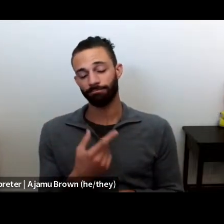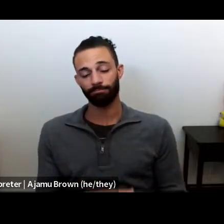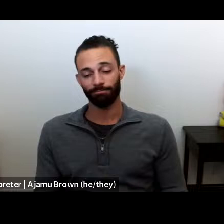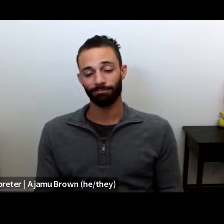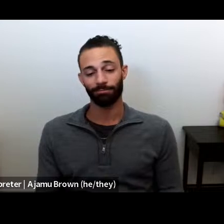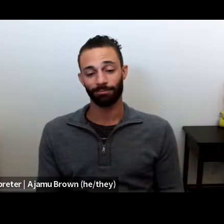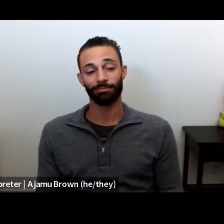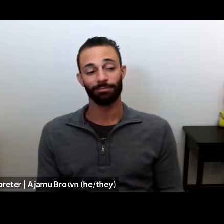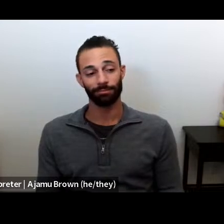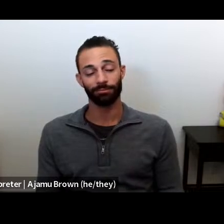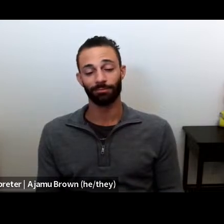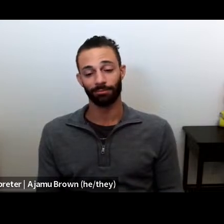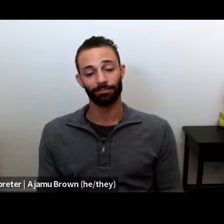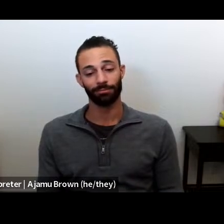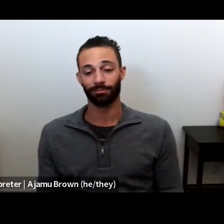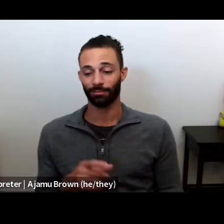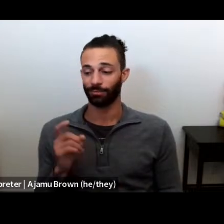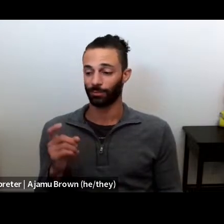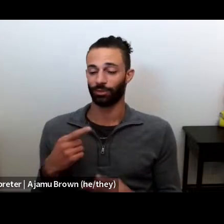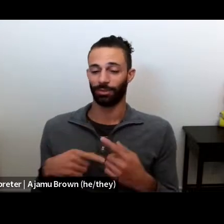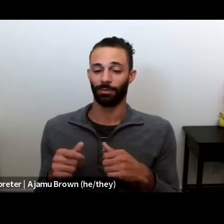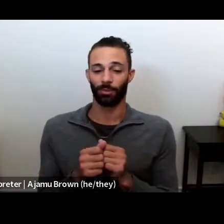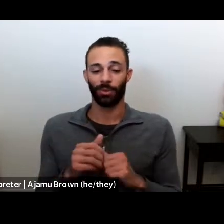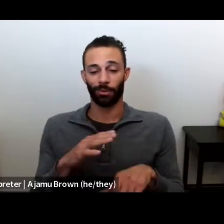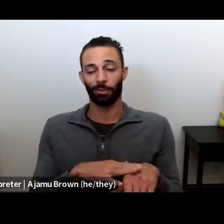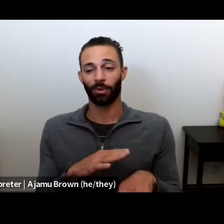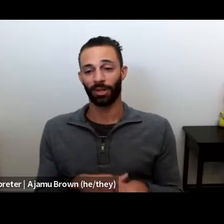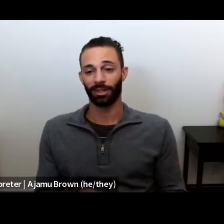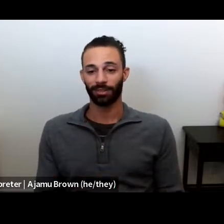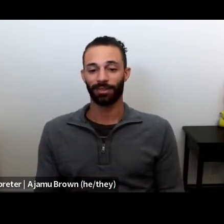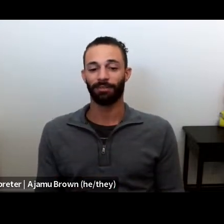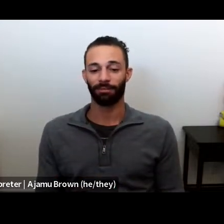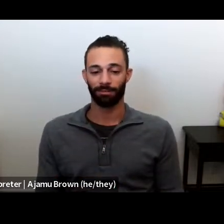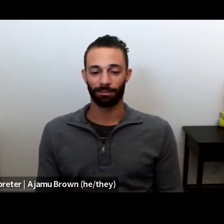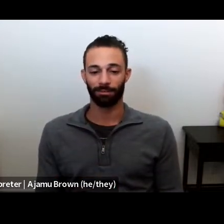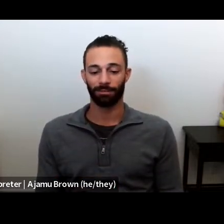I gotta come with a warning, of course.